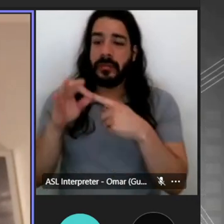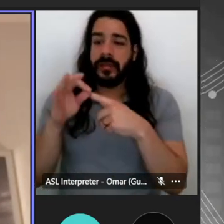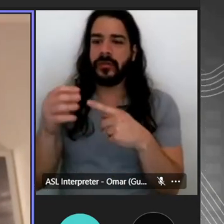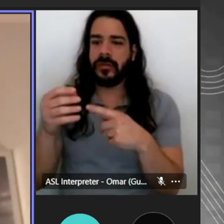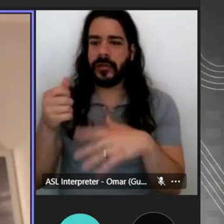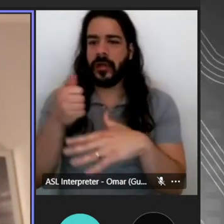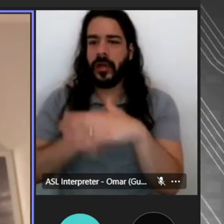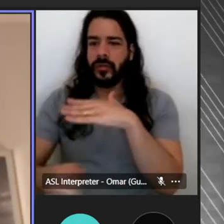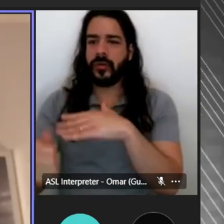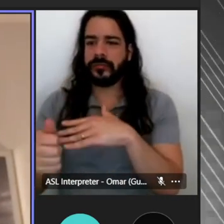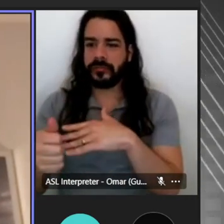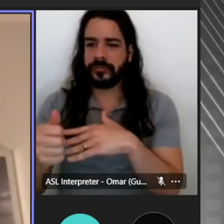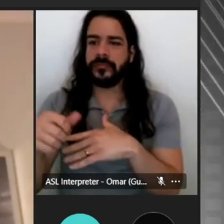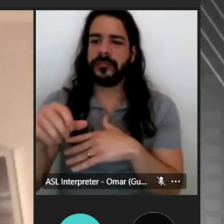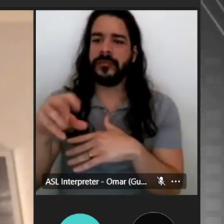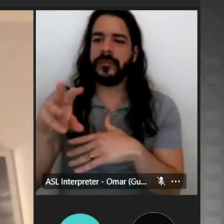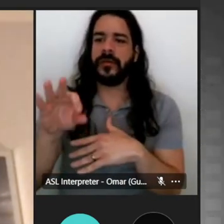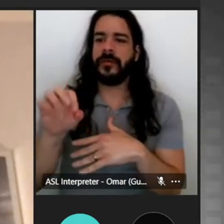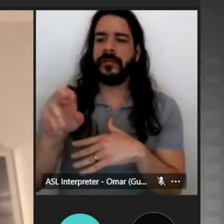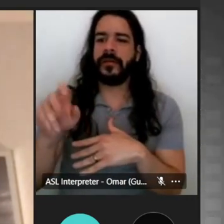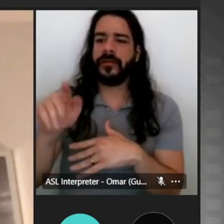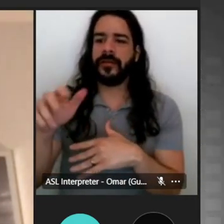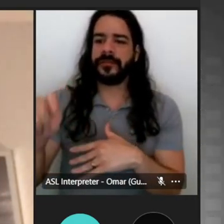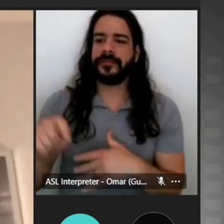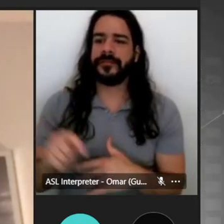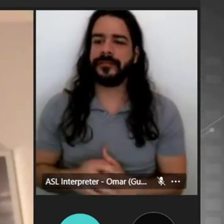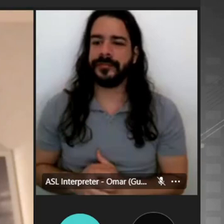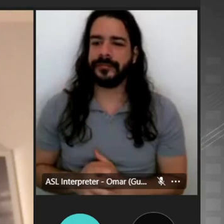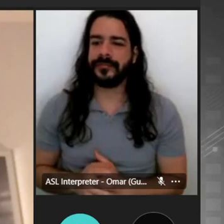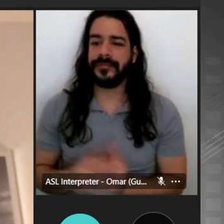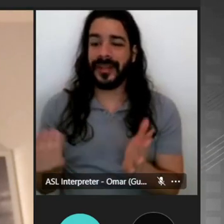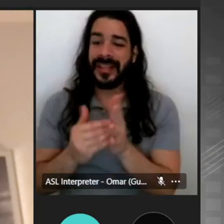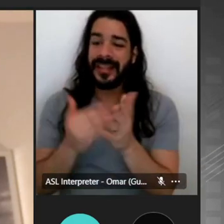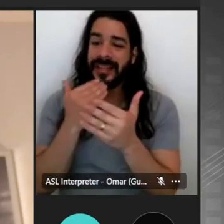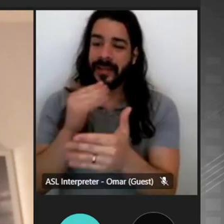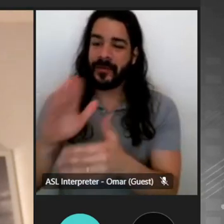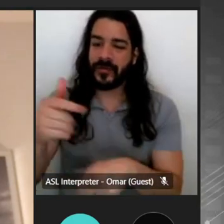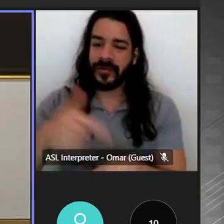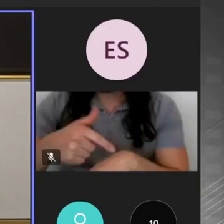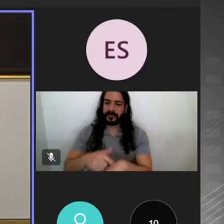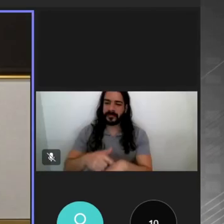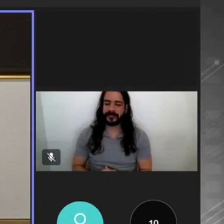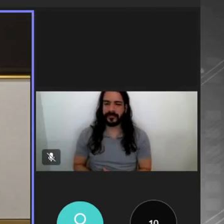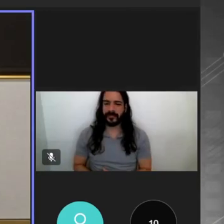under Farragut Square. And again, I thank you for your time.